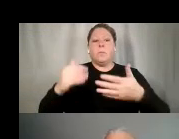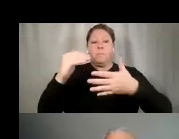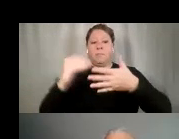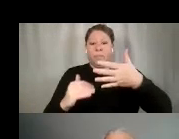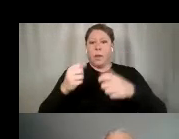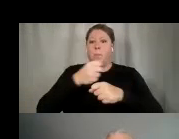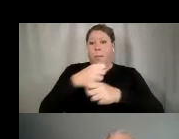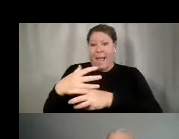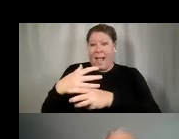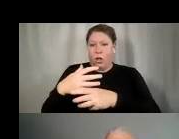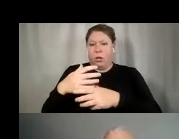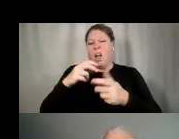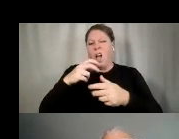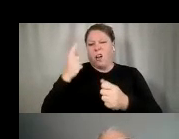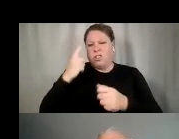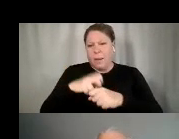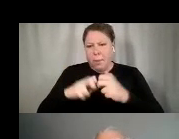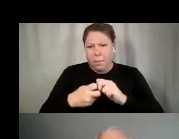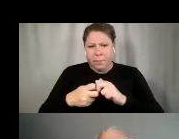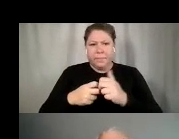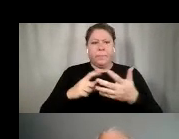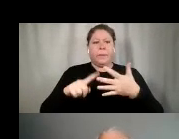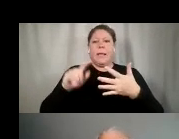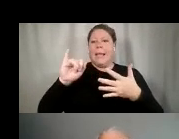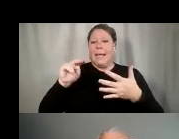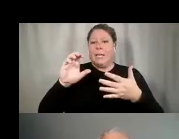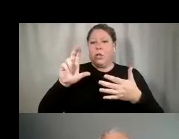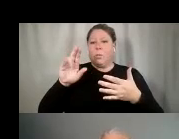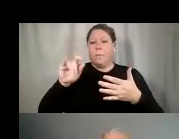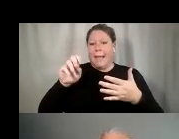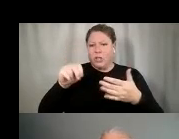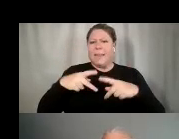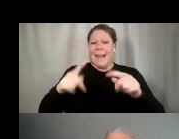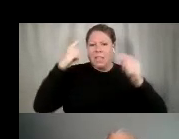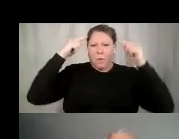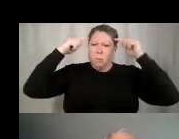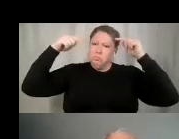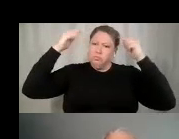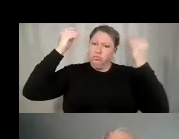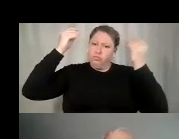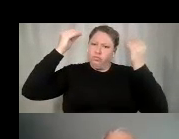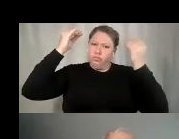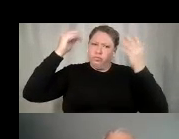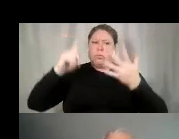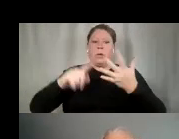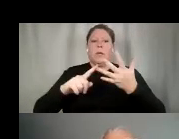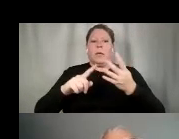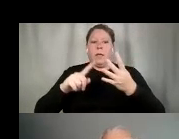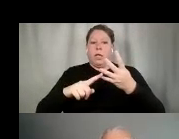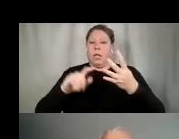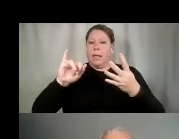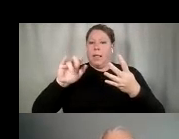understand the problem, incubation, letting the brain work on the problem, illumination, coming up with the answer, and